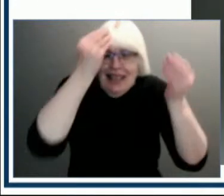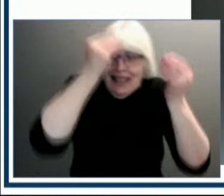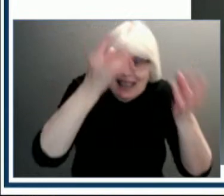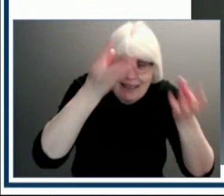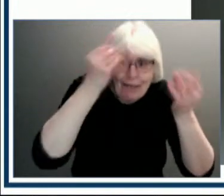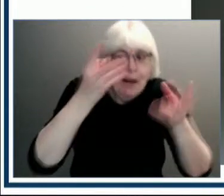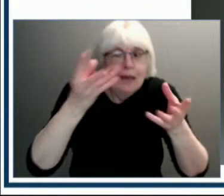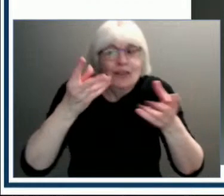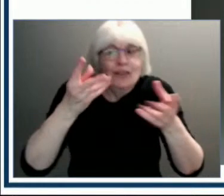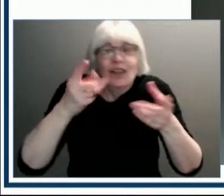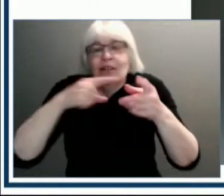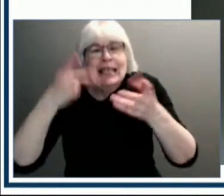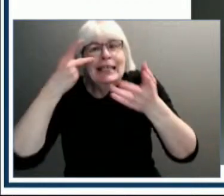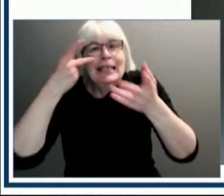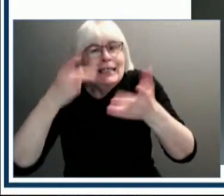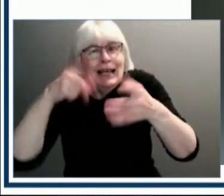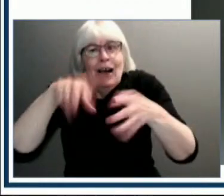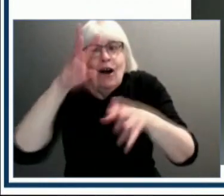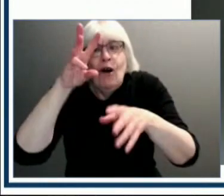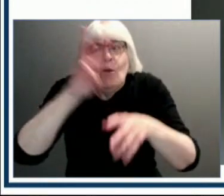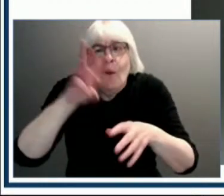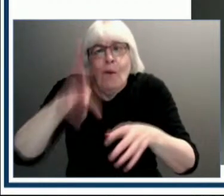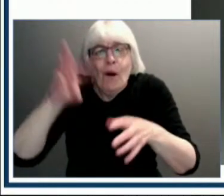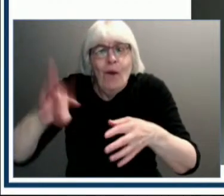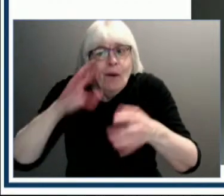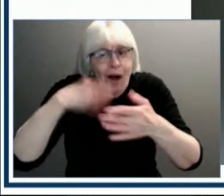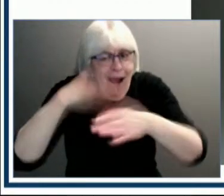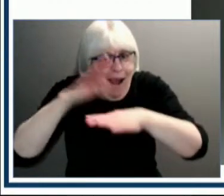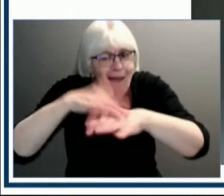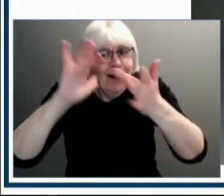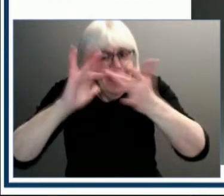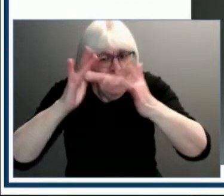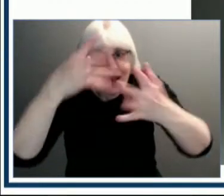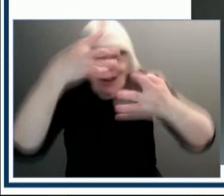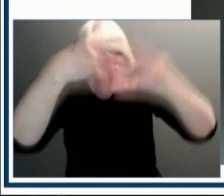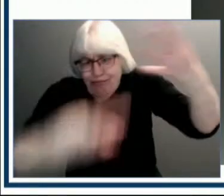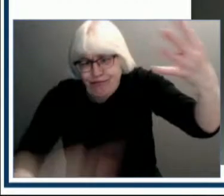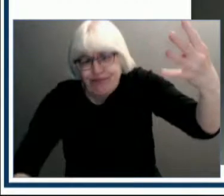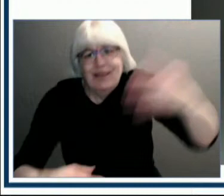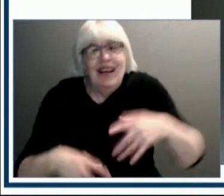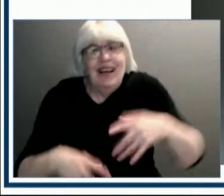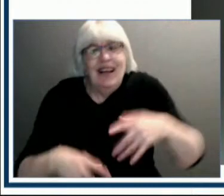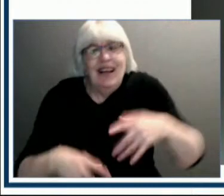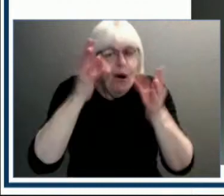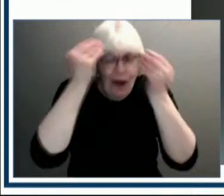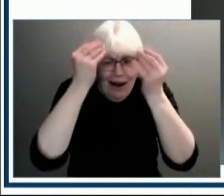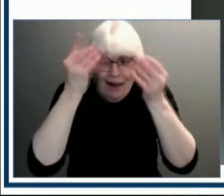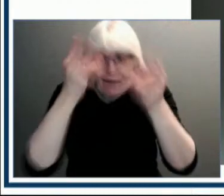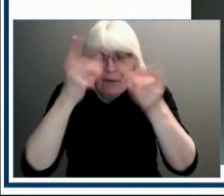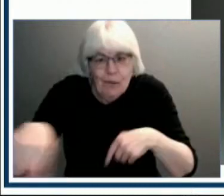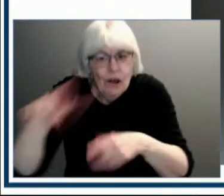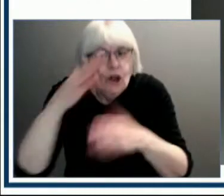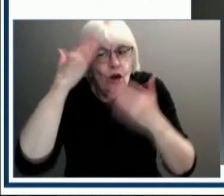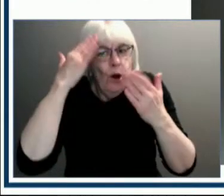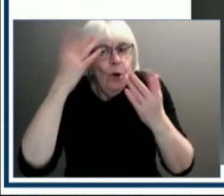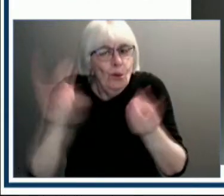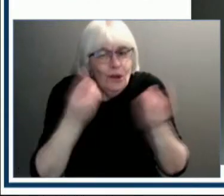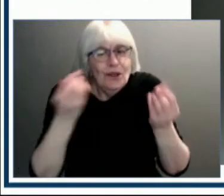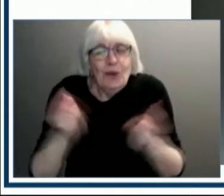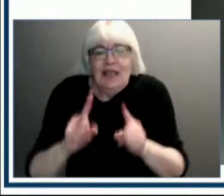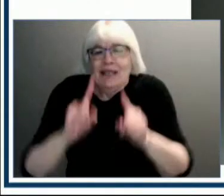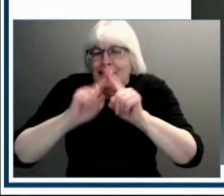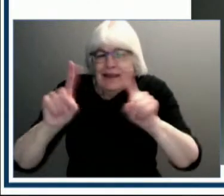source of information on exactly what to do in specific circumstances and situations.